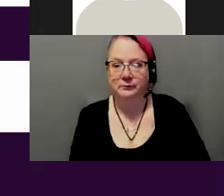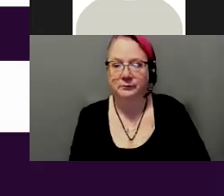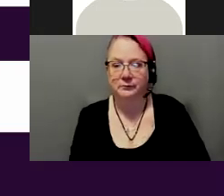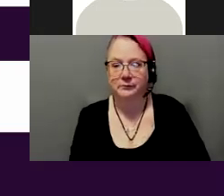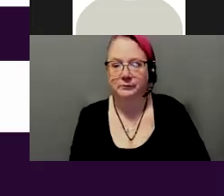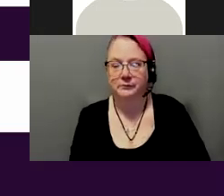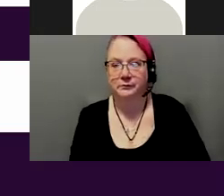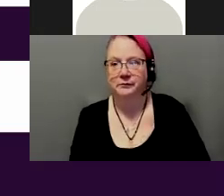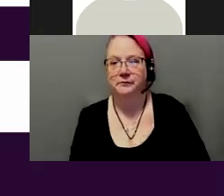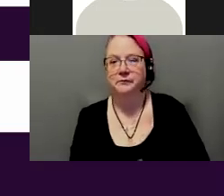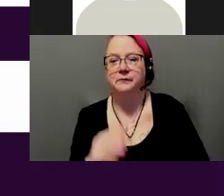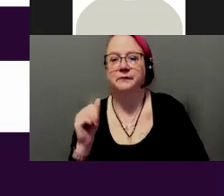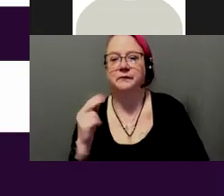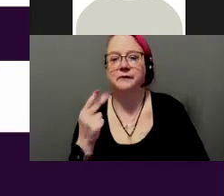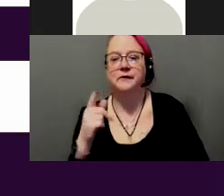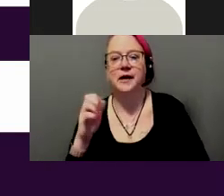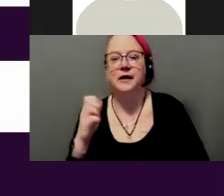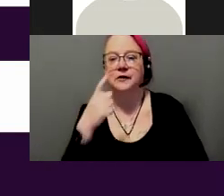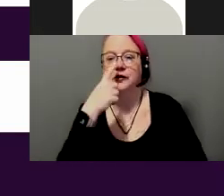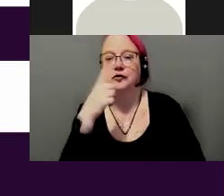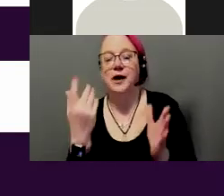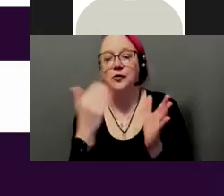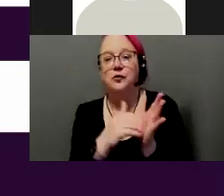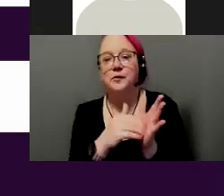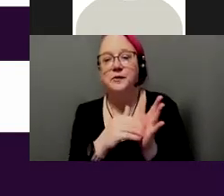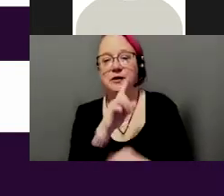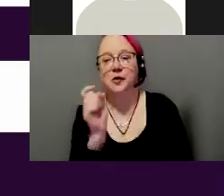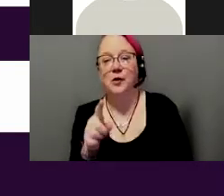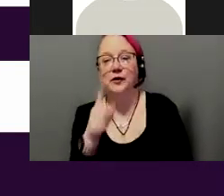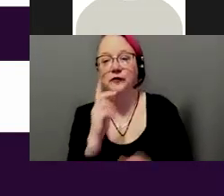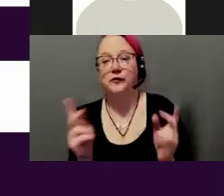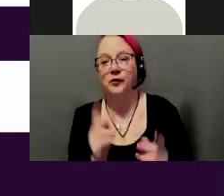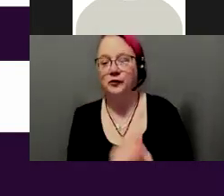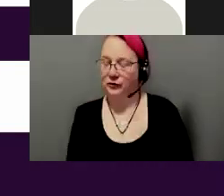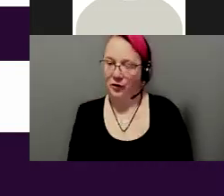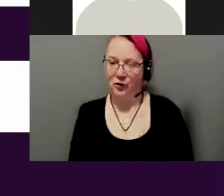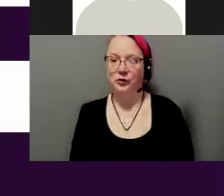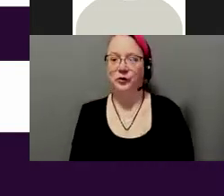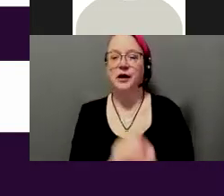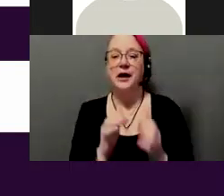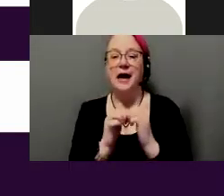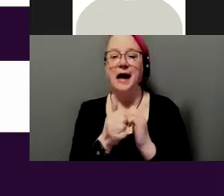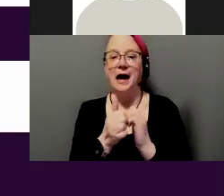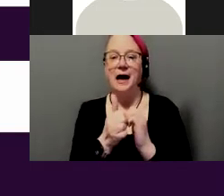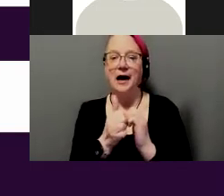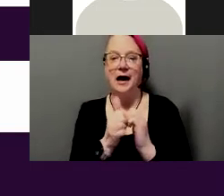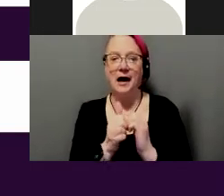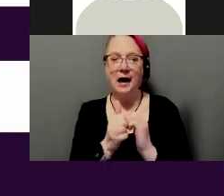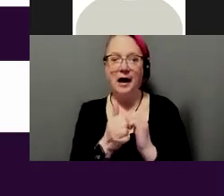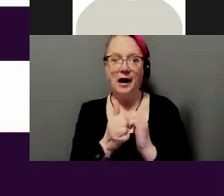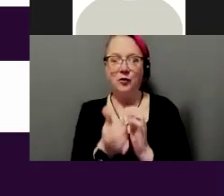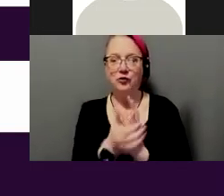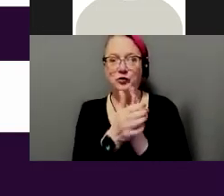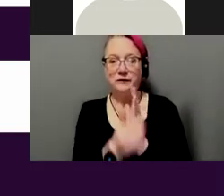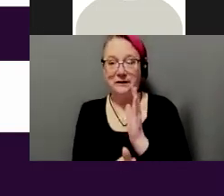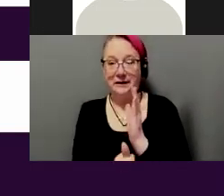This is Angie. Can you repeat the question, Megan, for folks? Oh, yeah. How do skills and